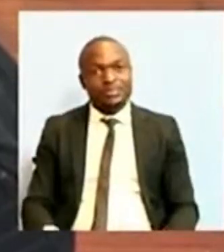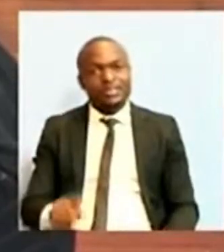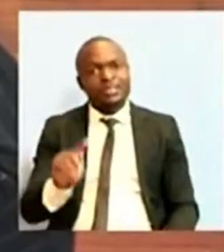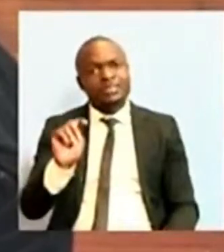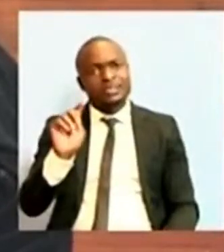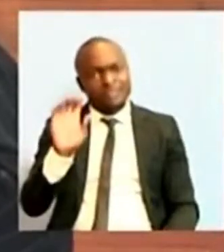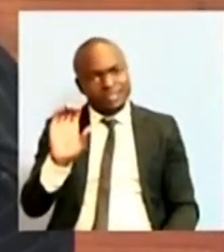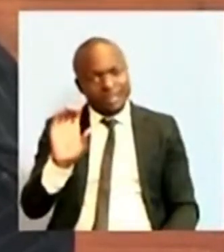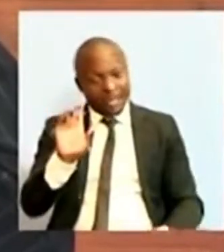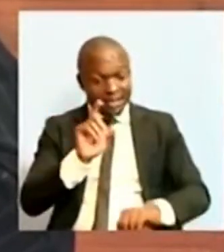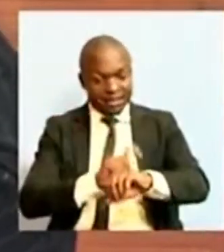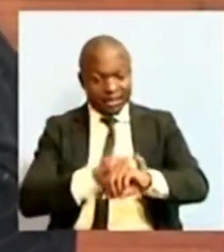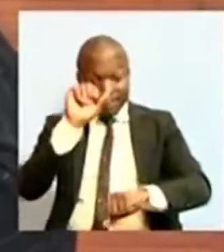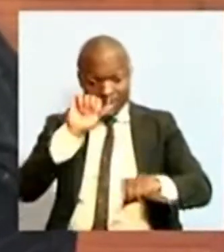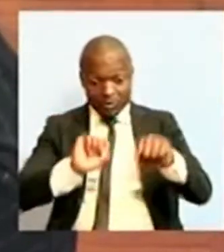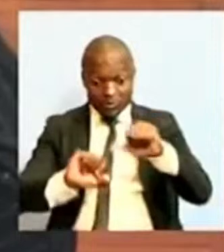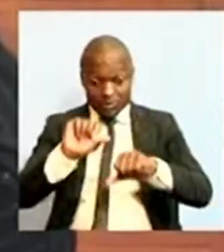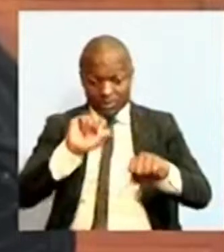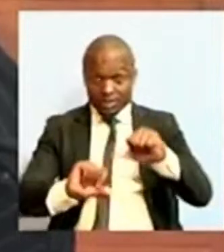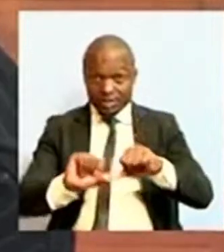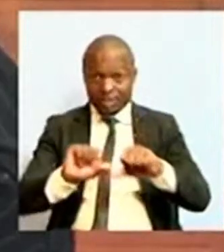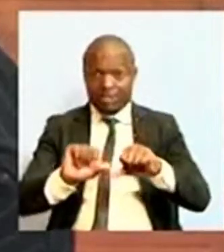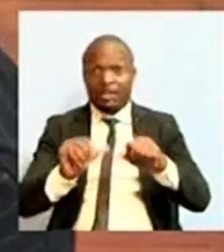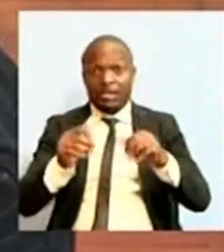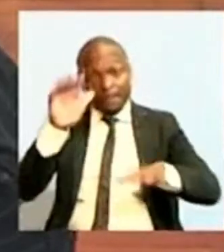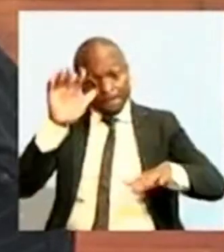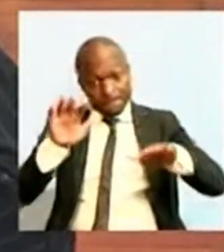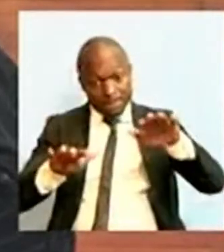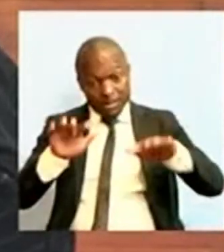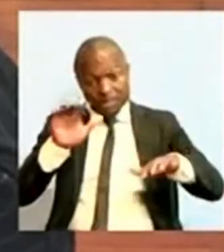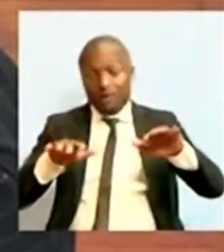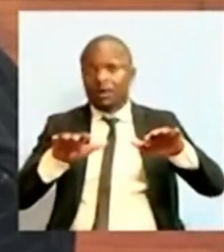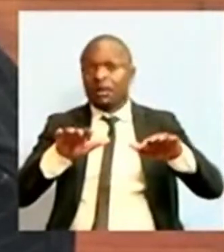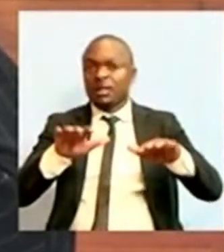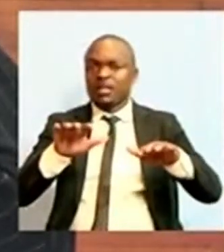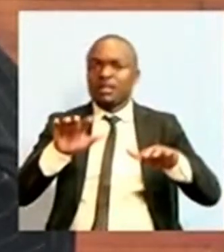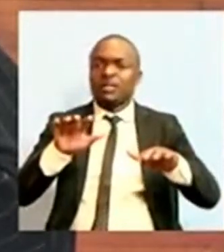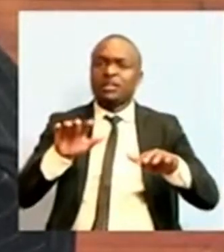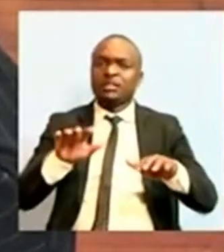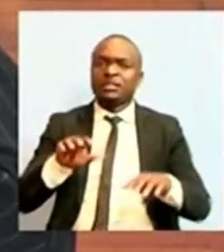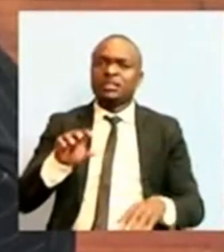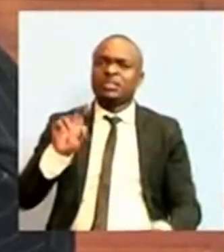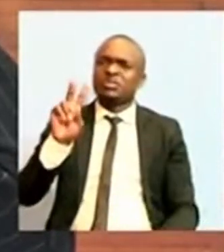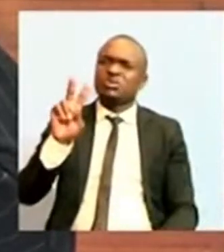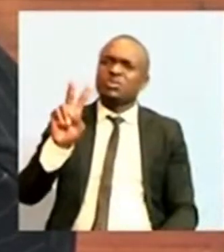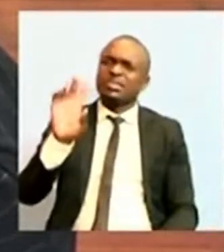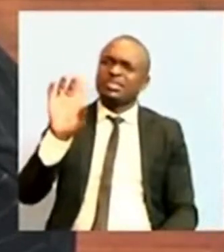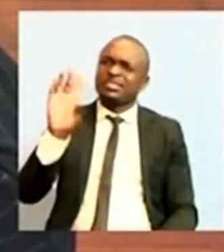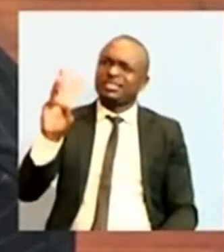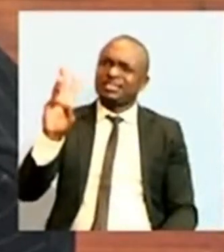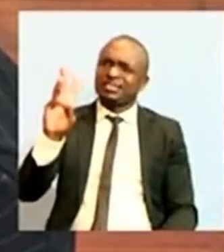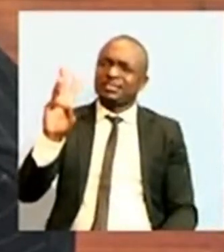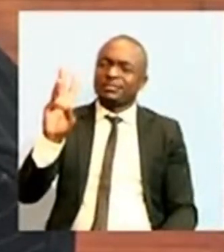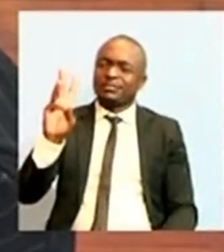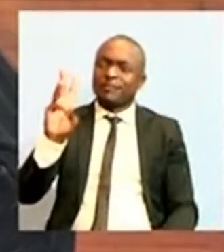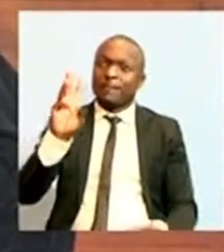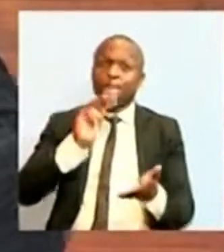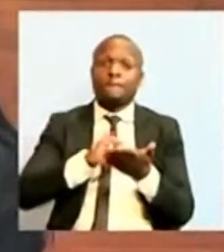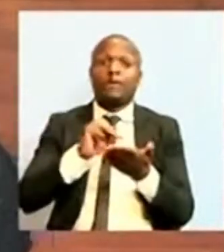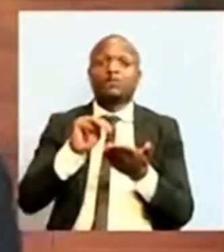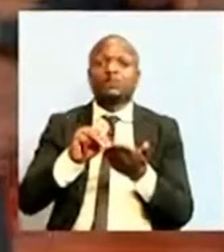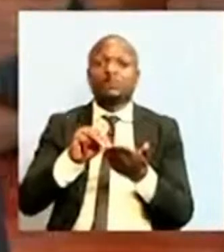TC, at the time of audit, you had a balance, an outstanding balance of about over 26